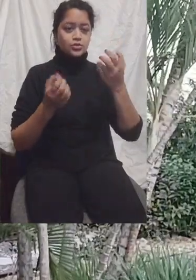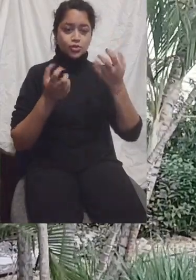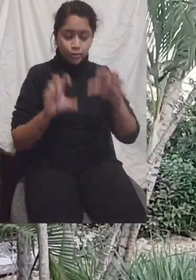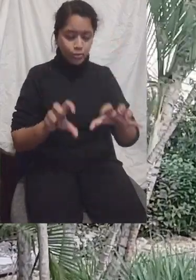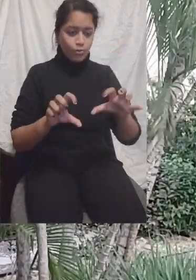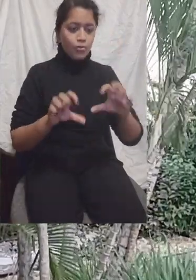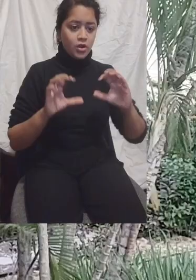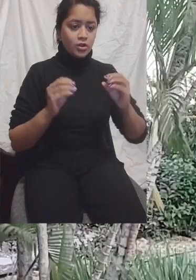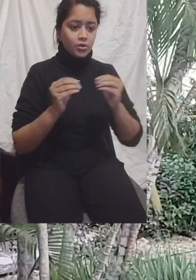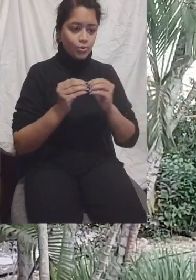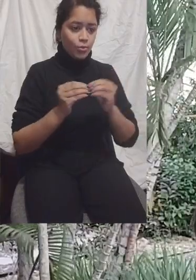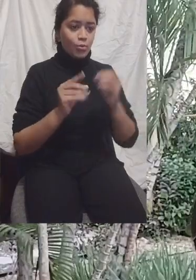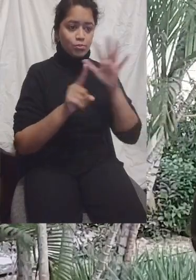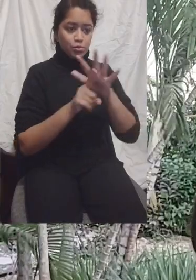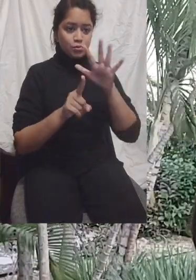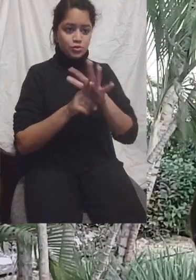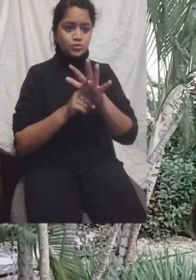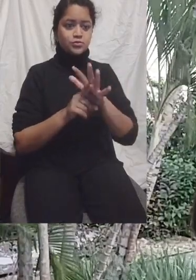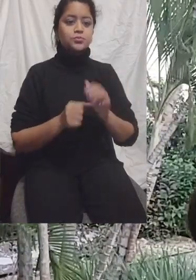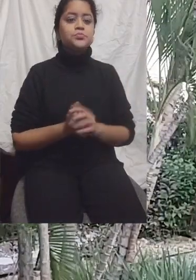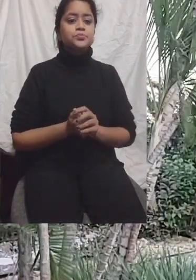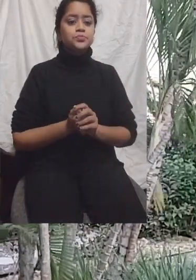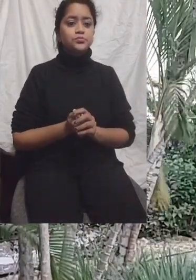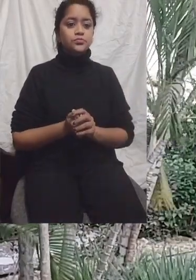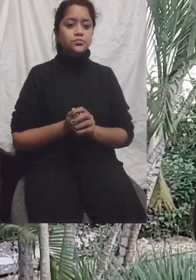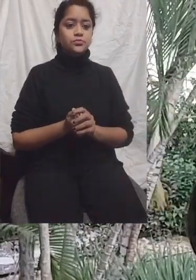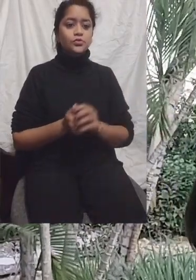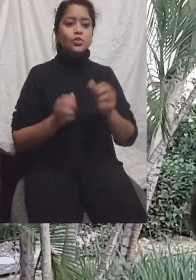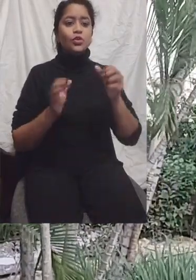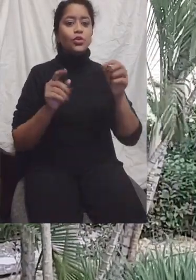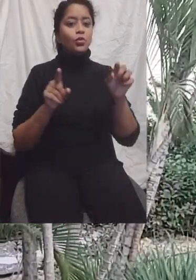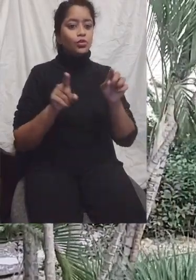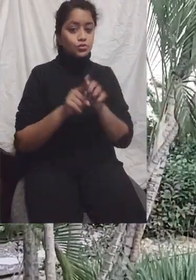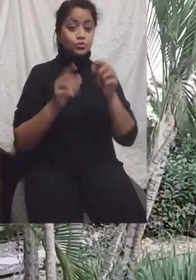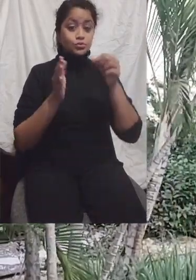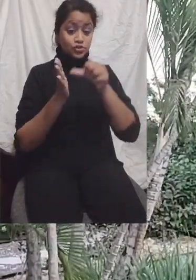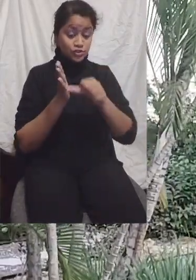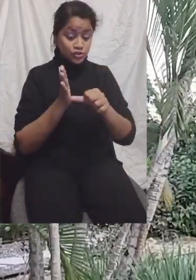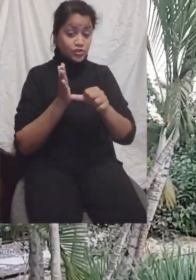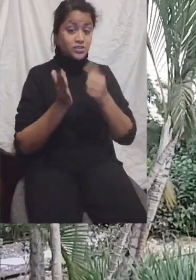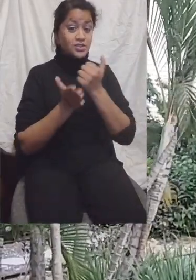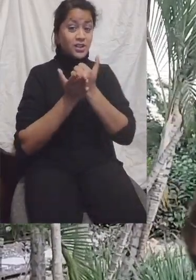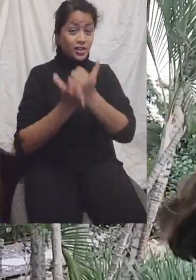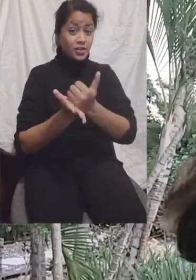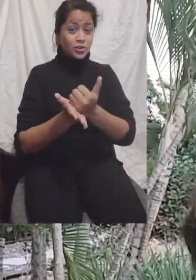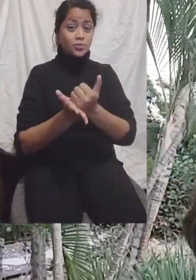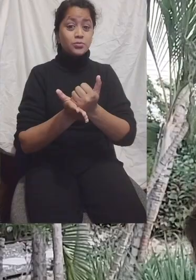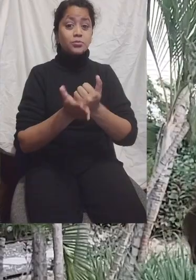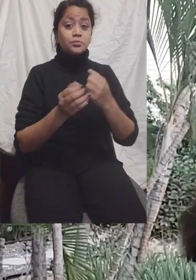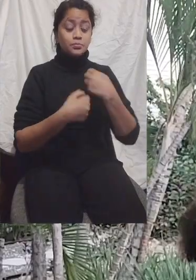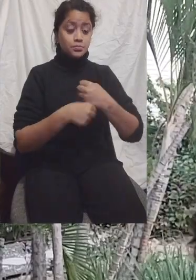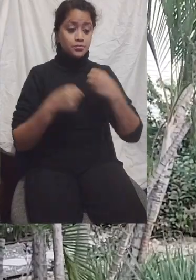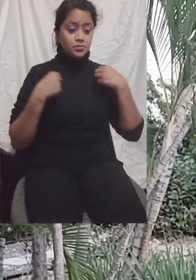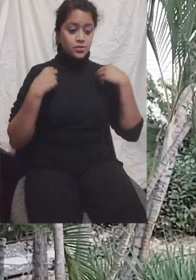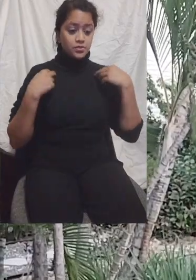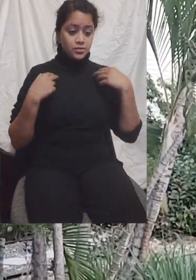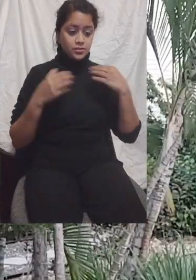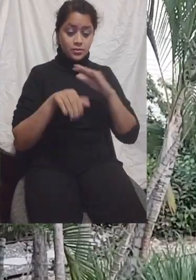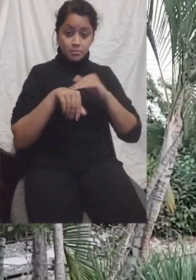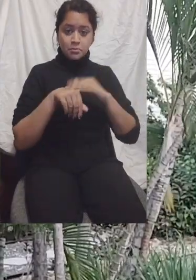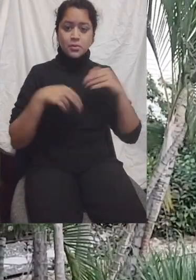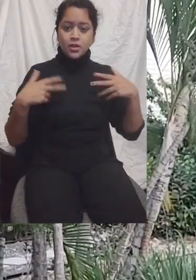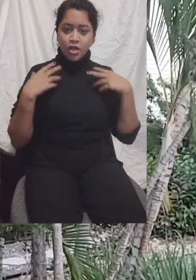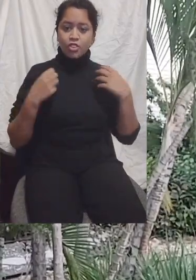our organization is to explain the reasons why we want to prevent the litters happening. And